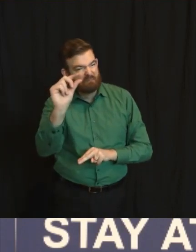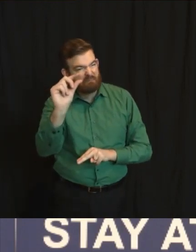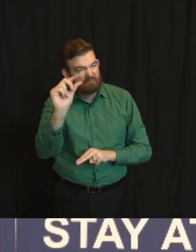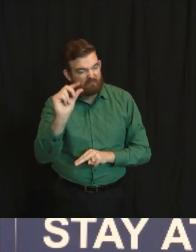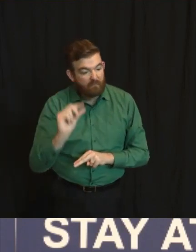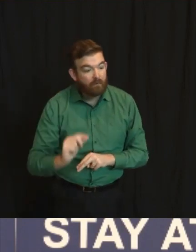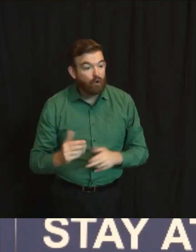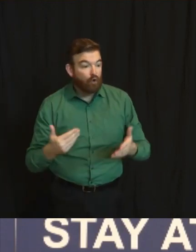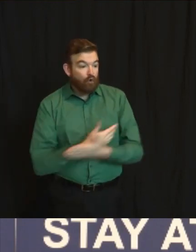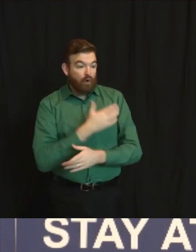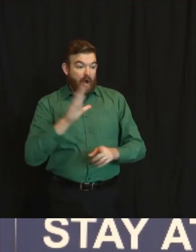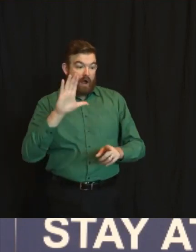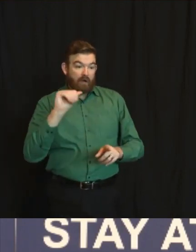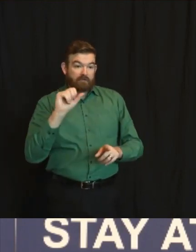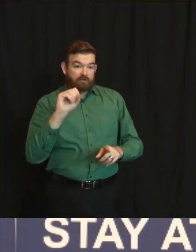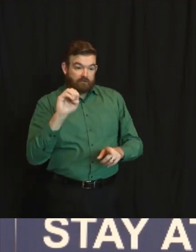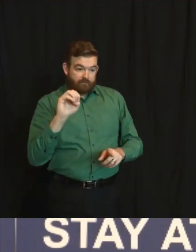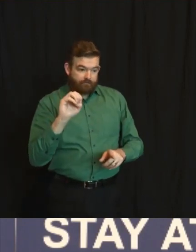total of